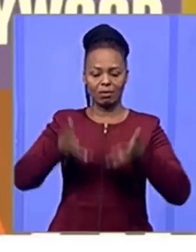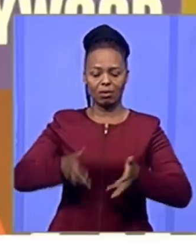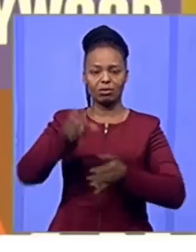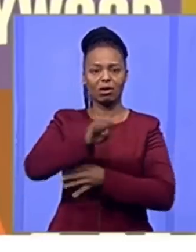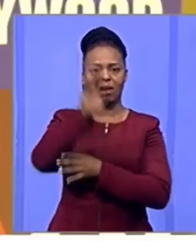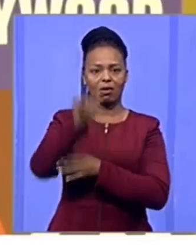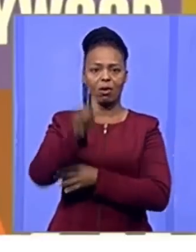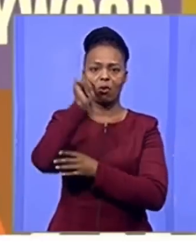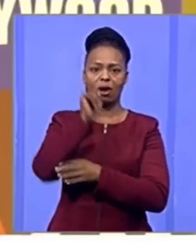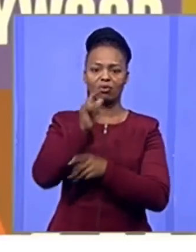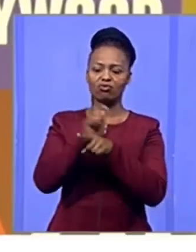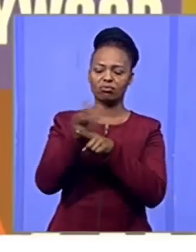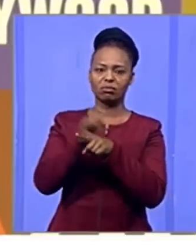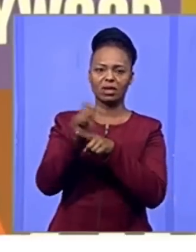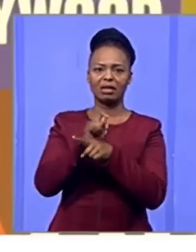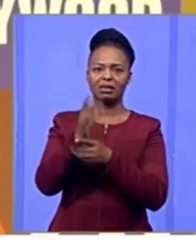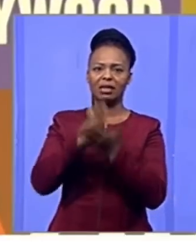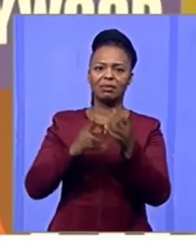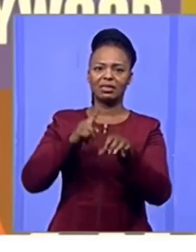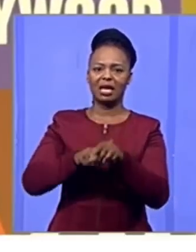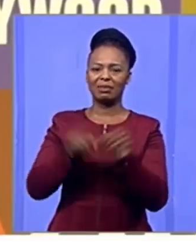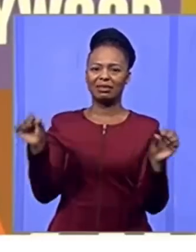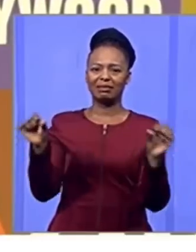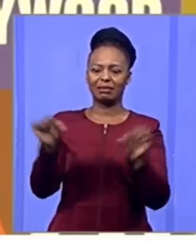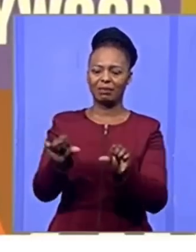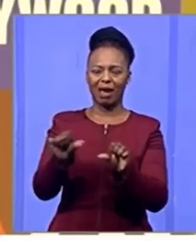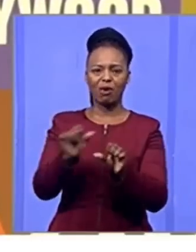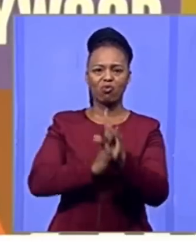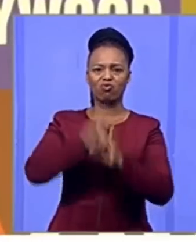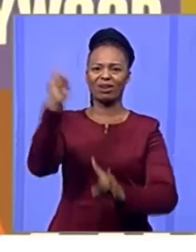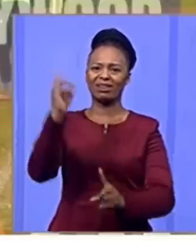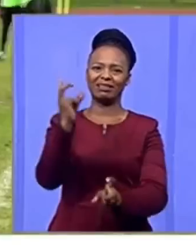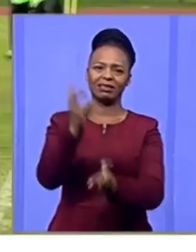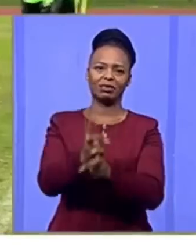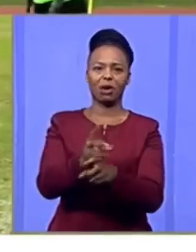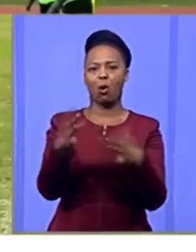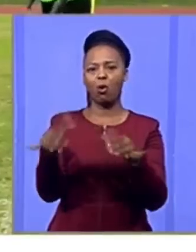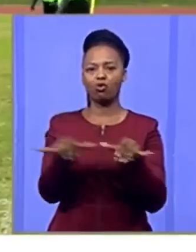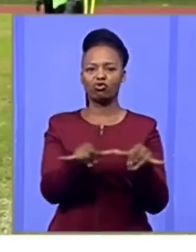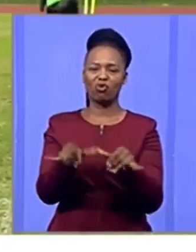sometimes it becomes difficult for us to come back and win or get a draw.